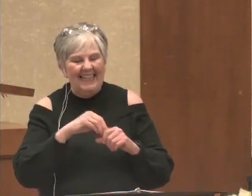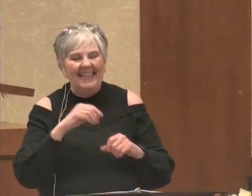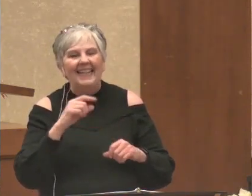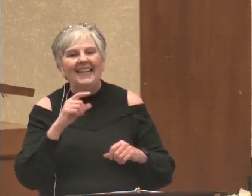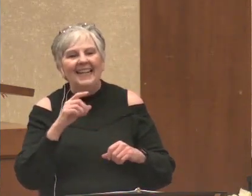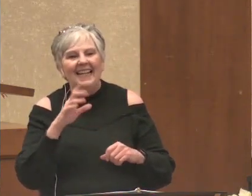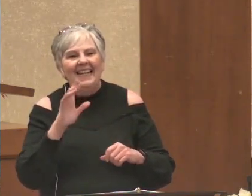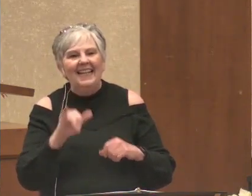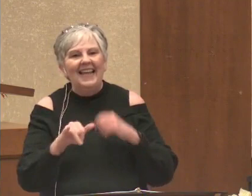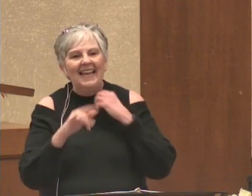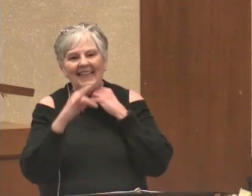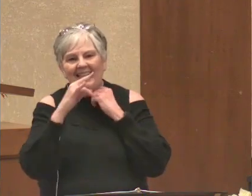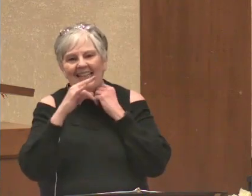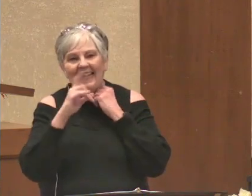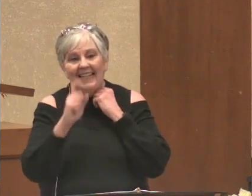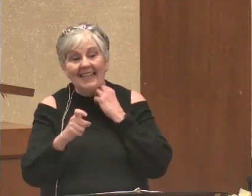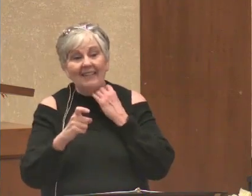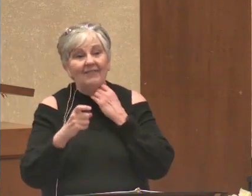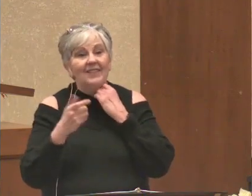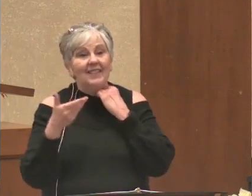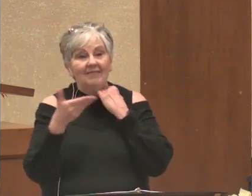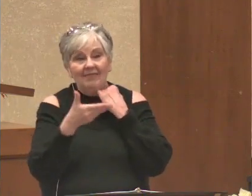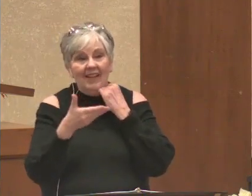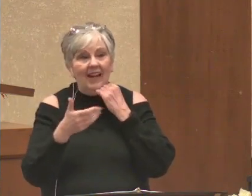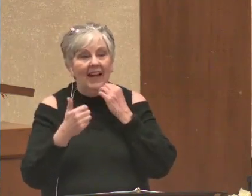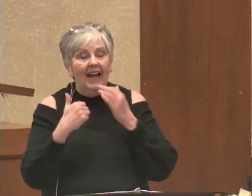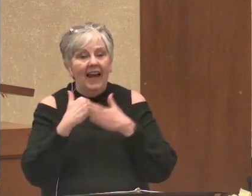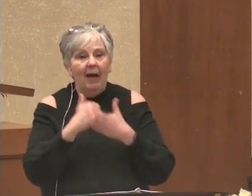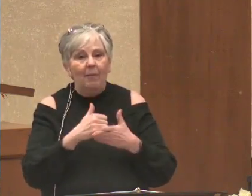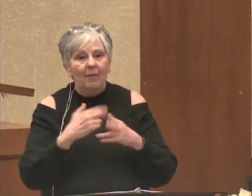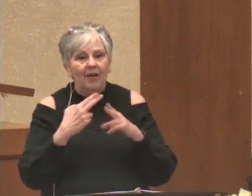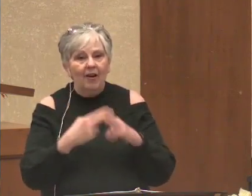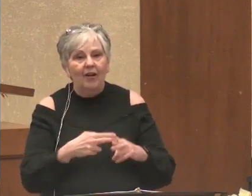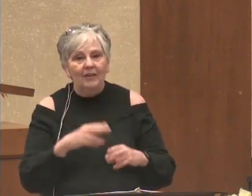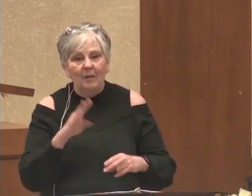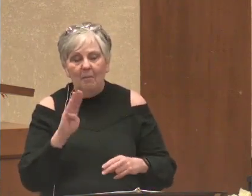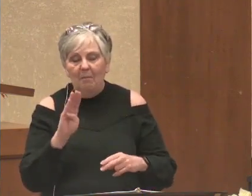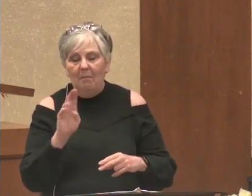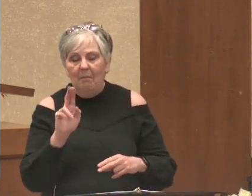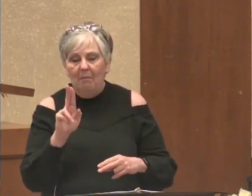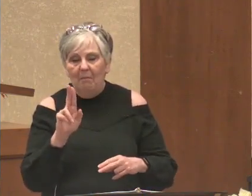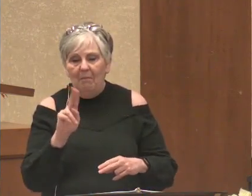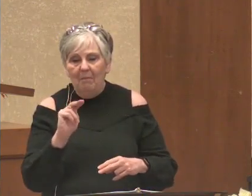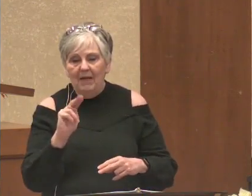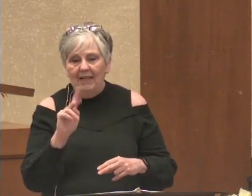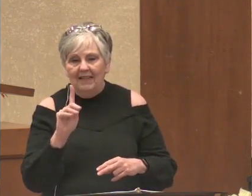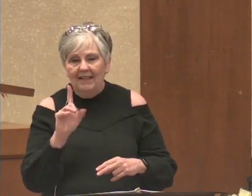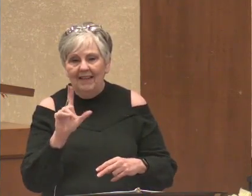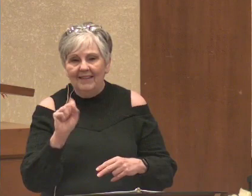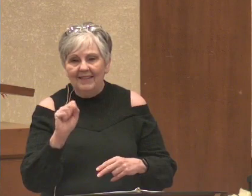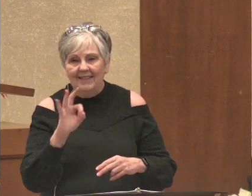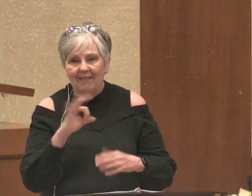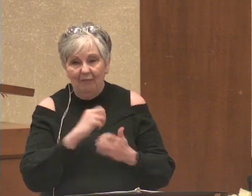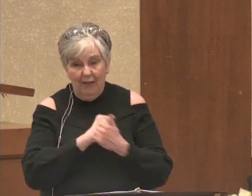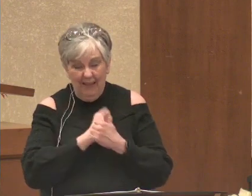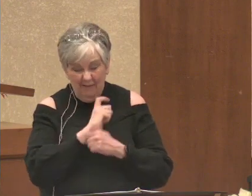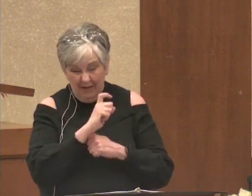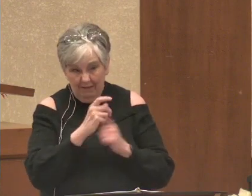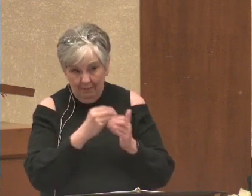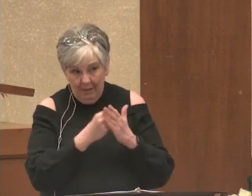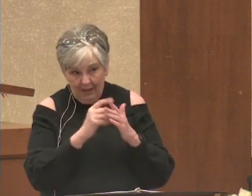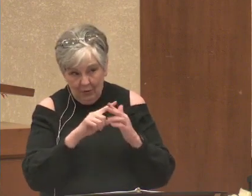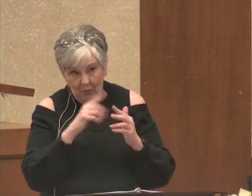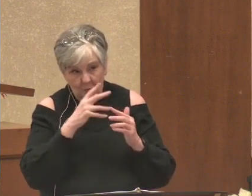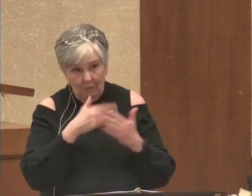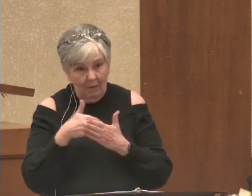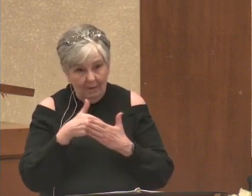and our offerings are going to help a thing called Bundles of Love, where they give money to babies and their